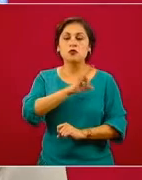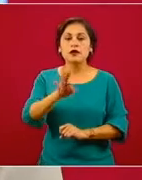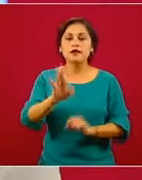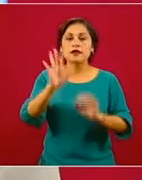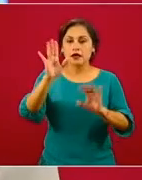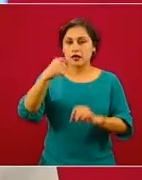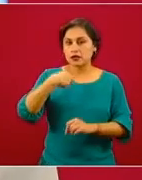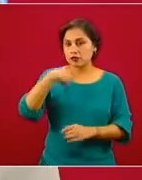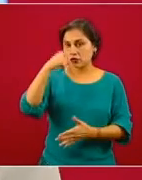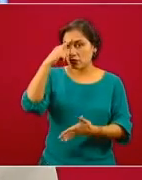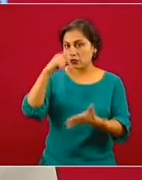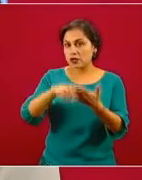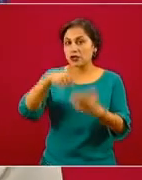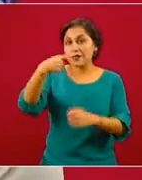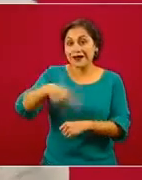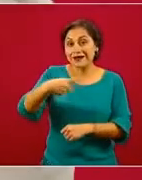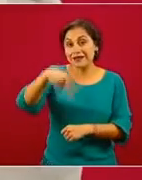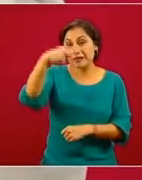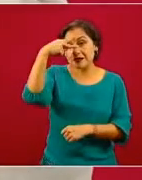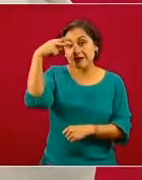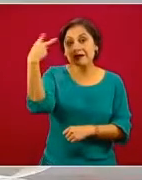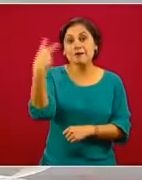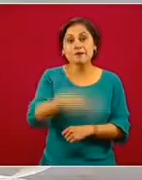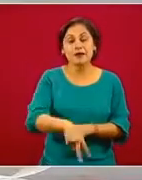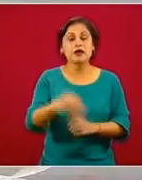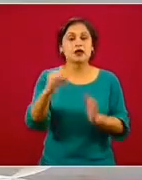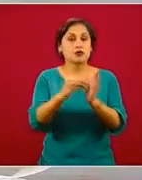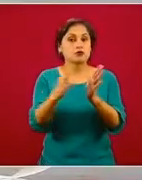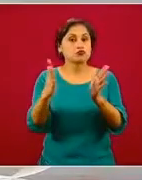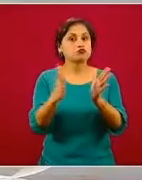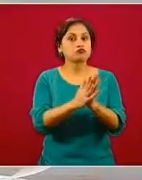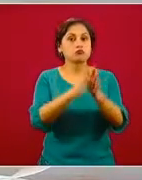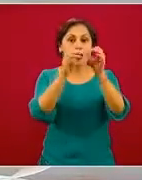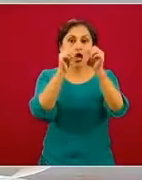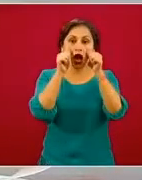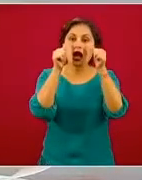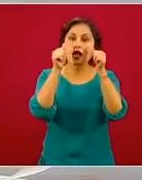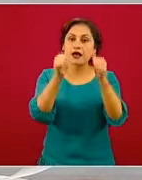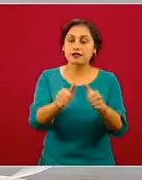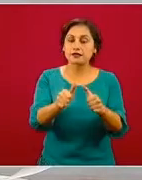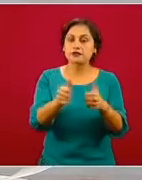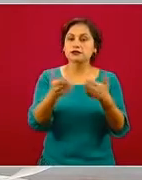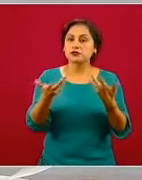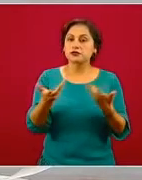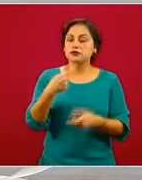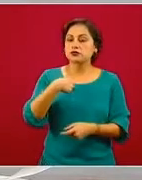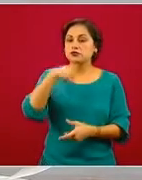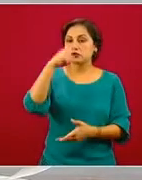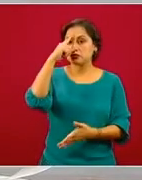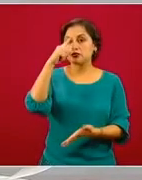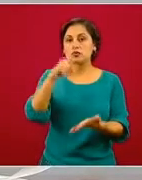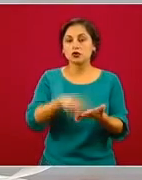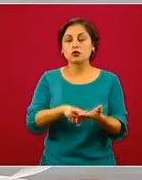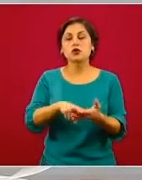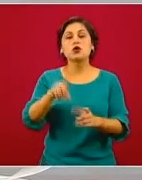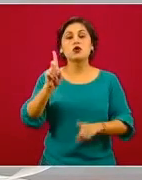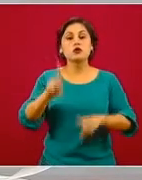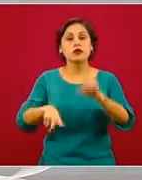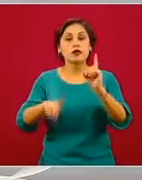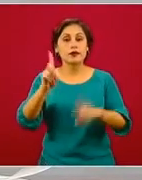a specialized attention for vulnerable populations. And I want to say that all of